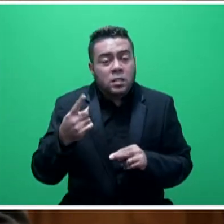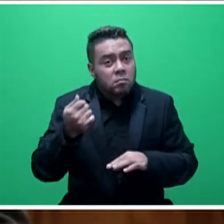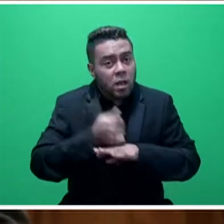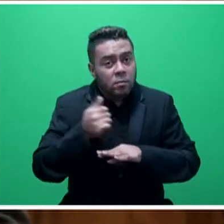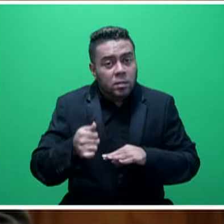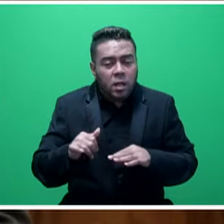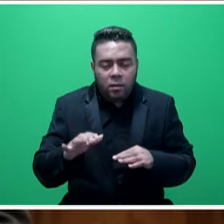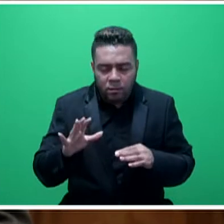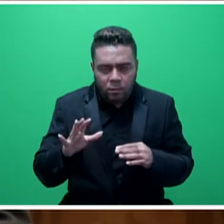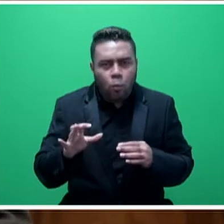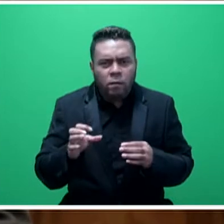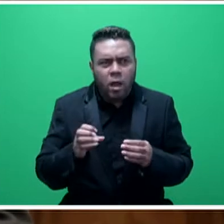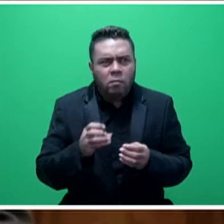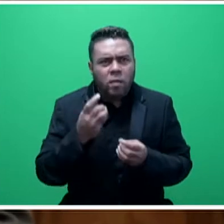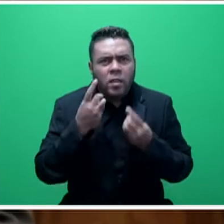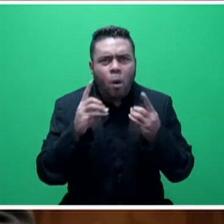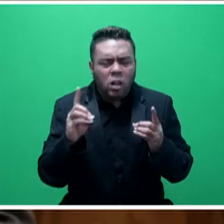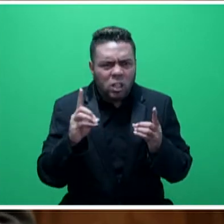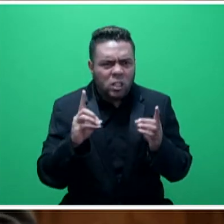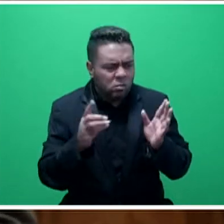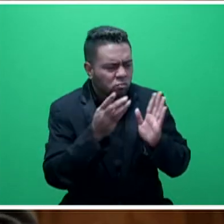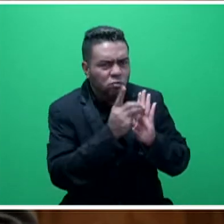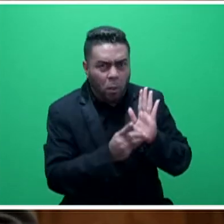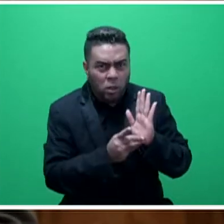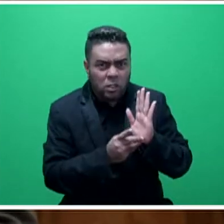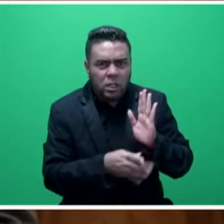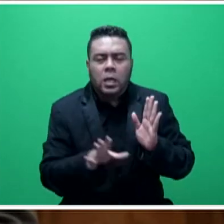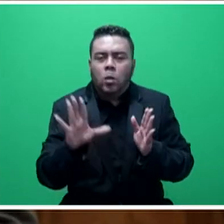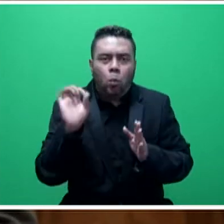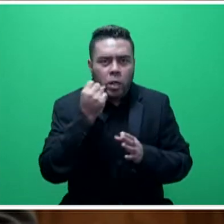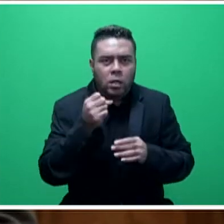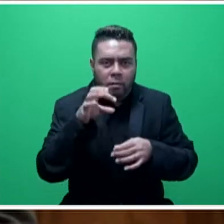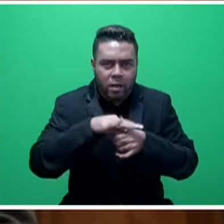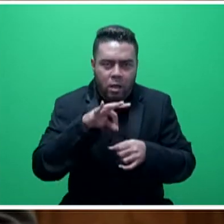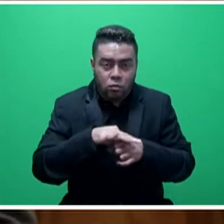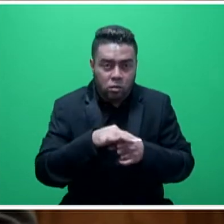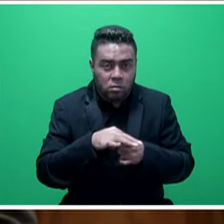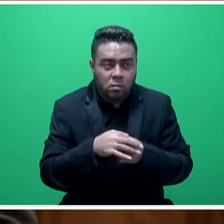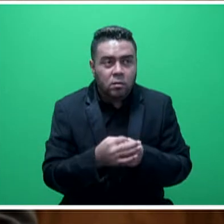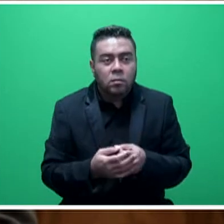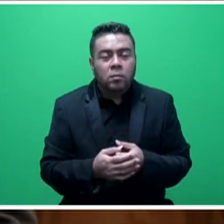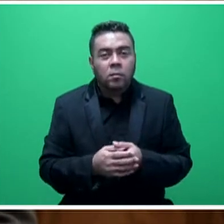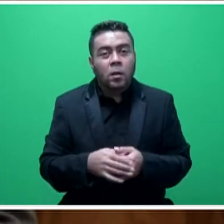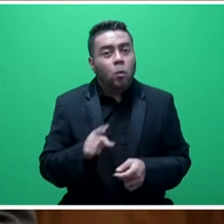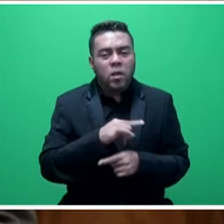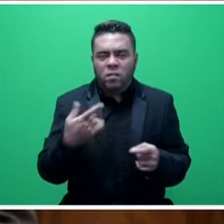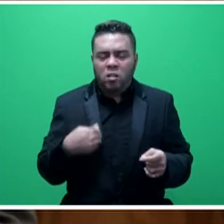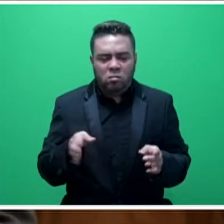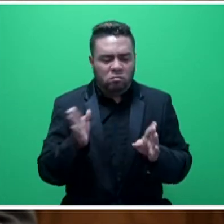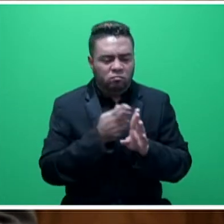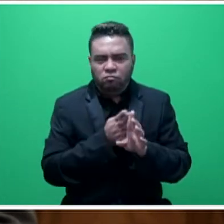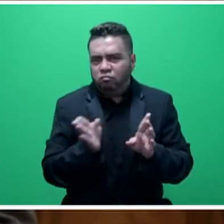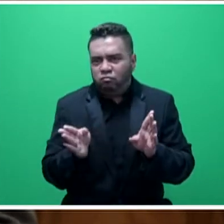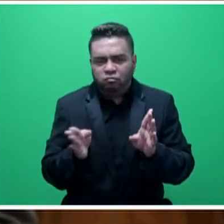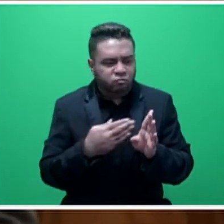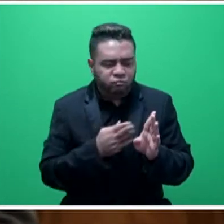promises was and still is to give priority to the education of our Fijian children. Since then, Mr. Speaker said, we have never wavered from